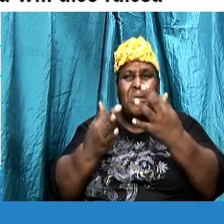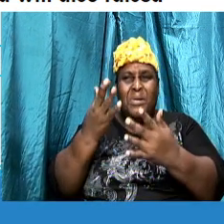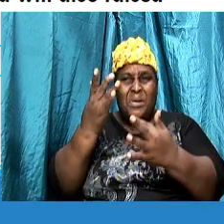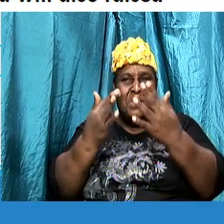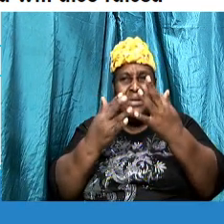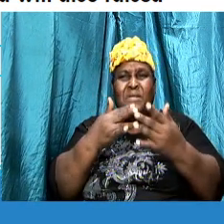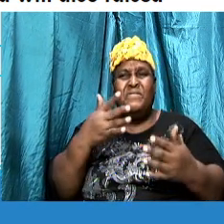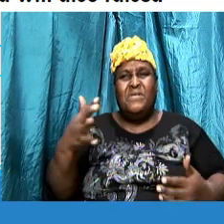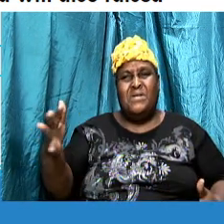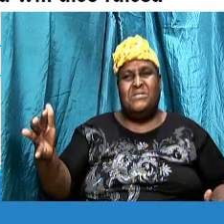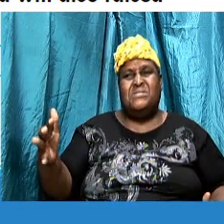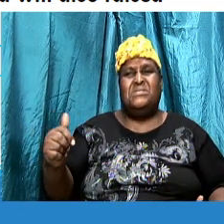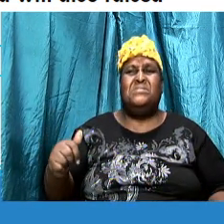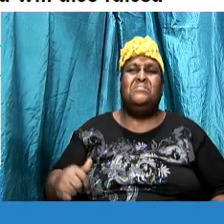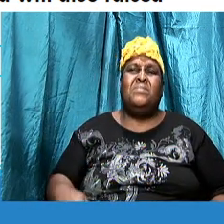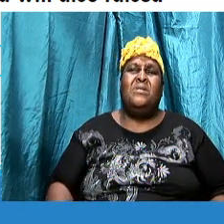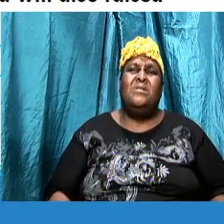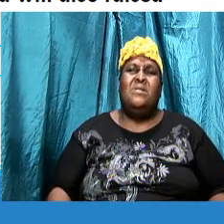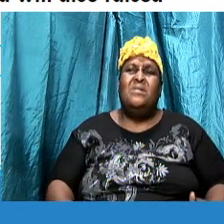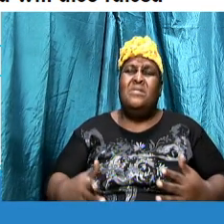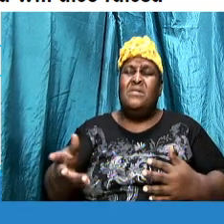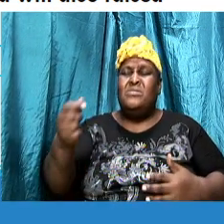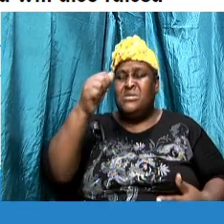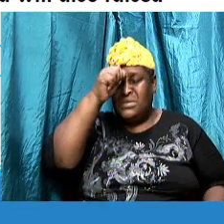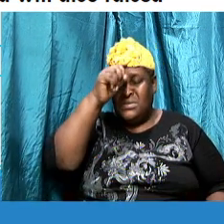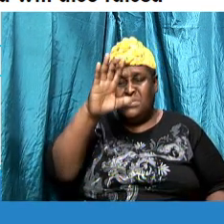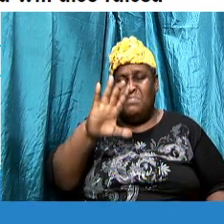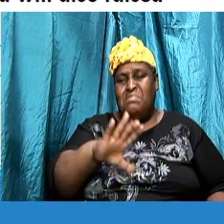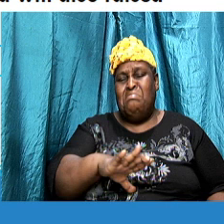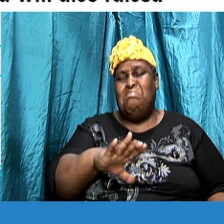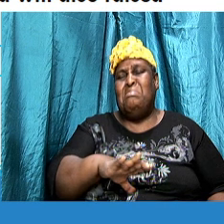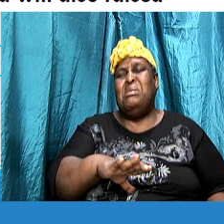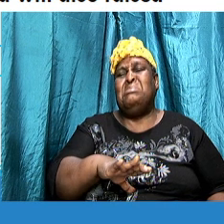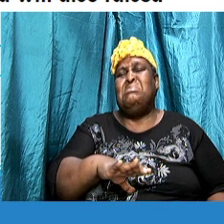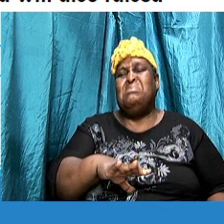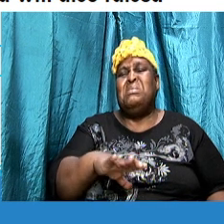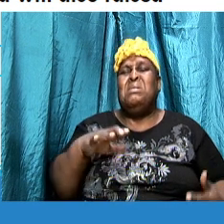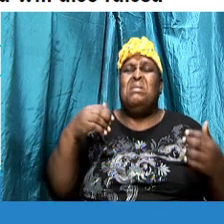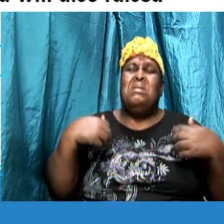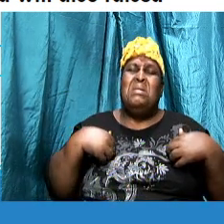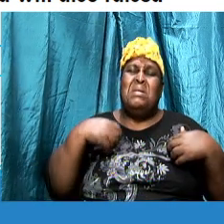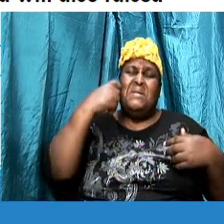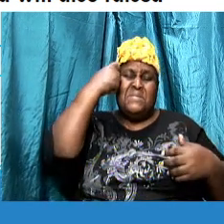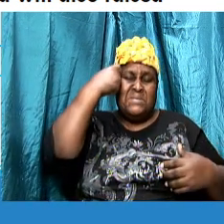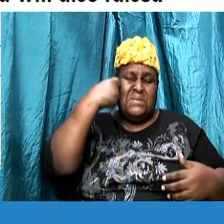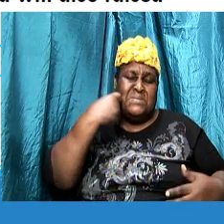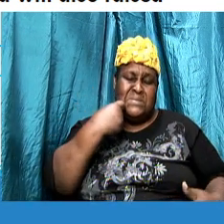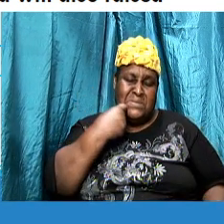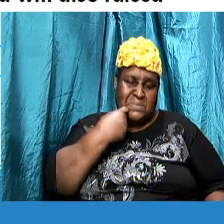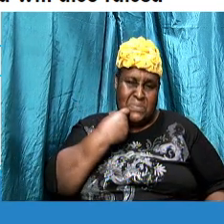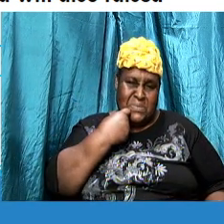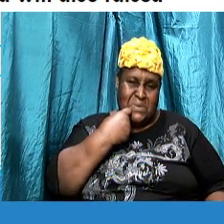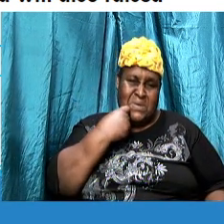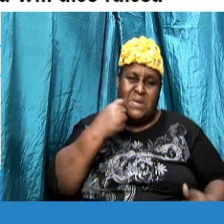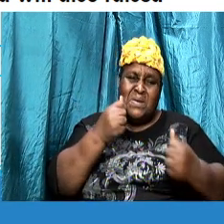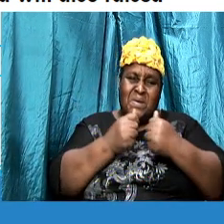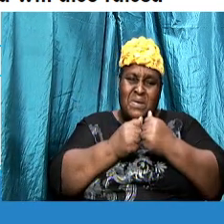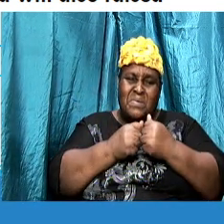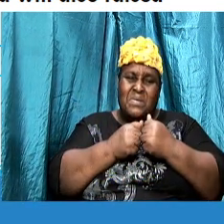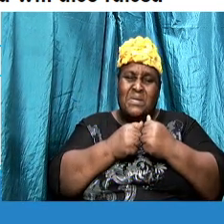story well. There was this guy that had sexual relationship with